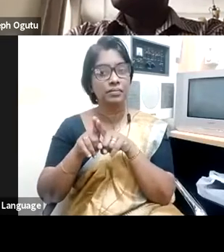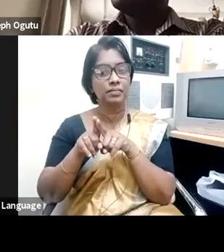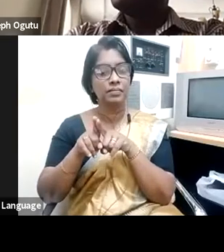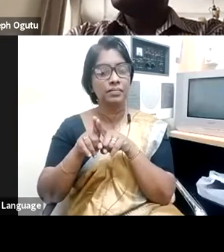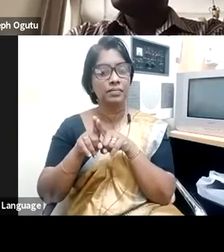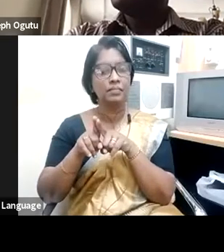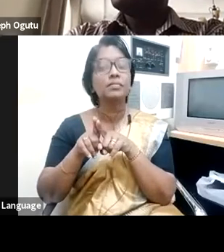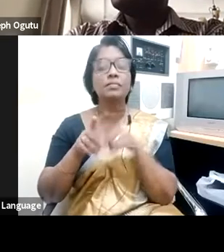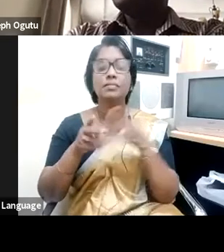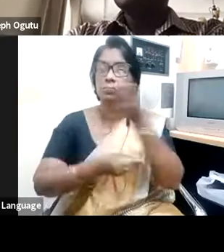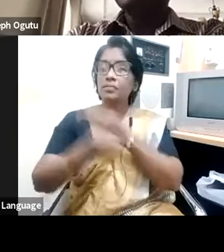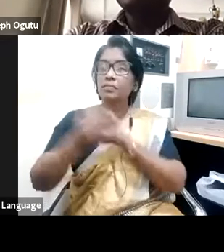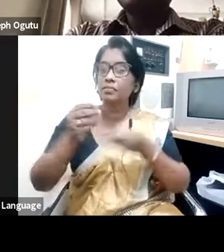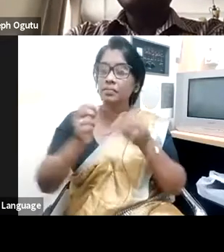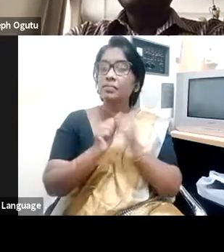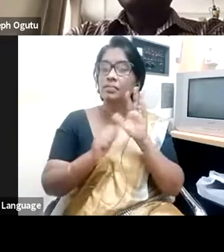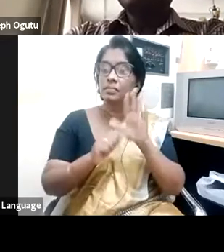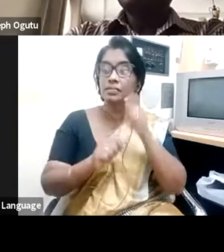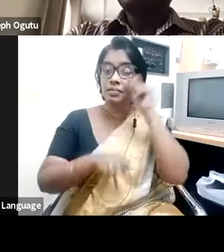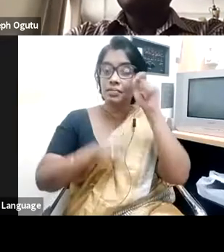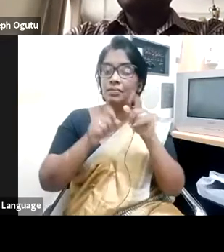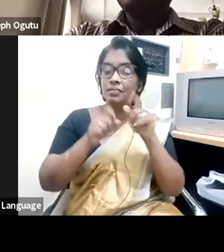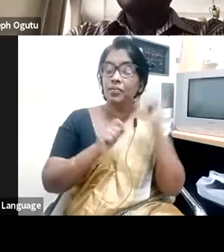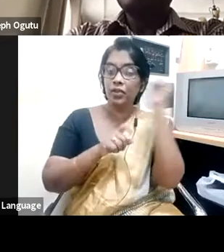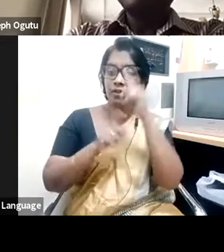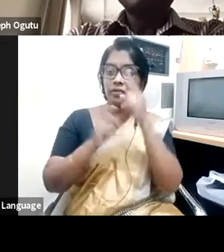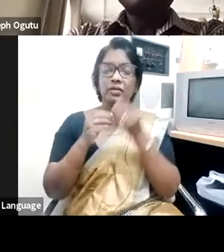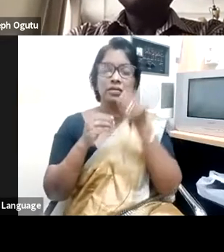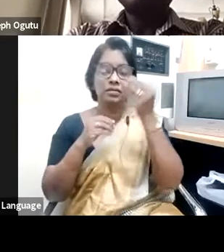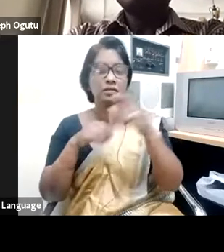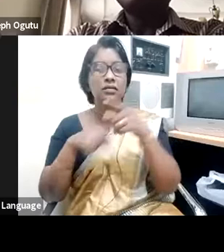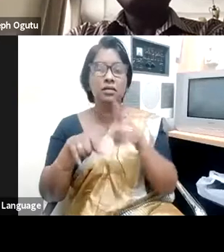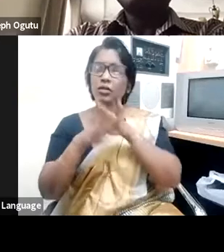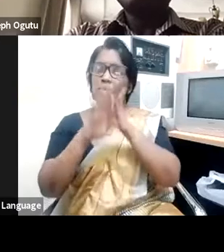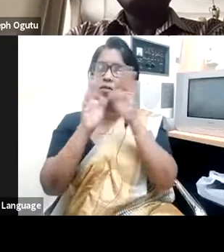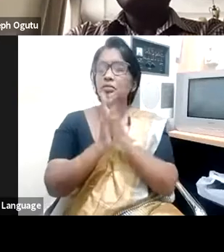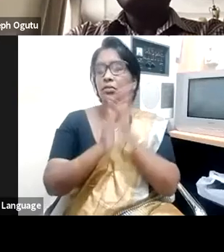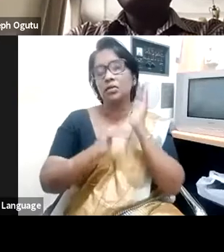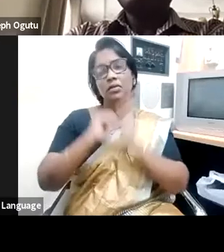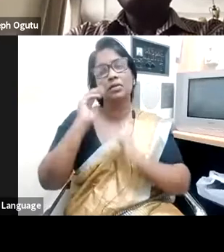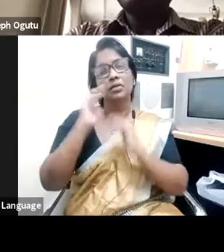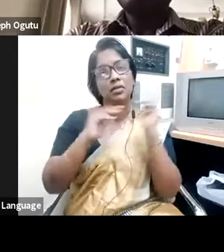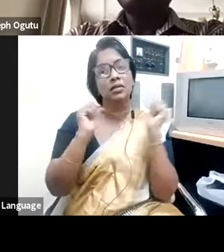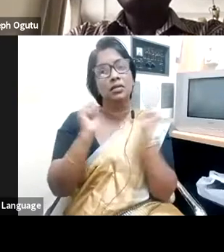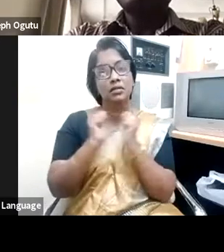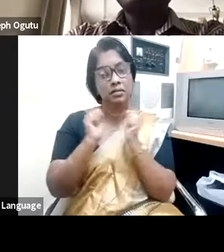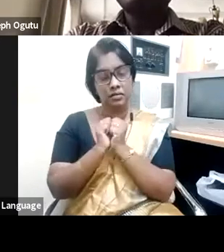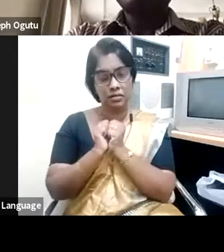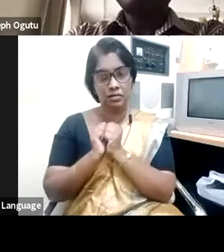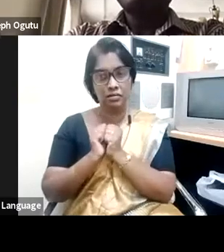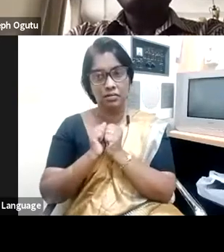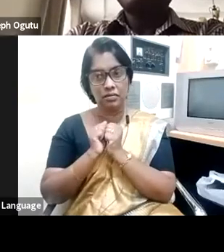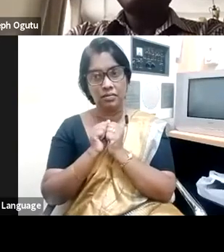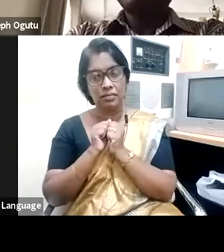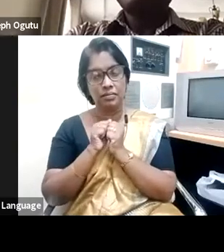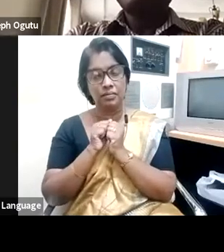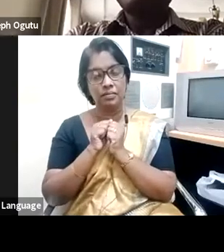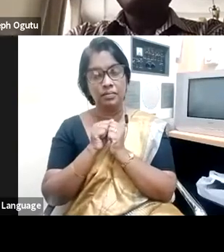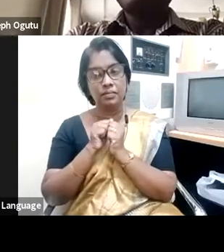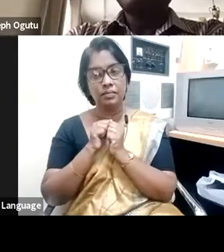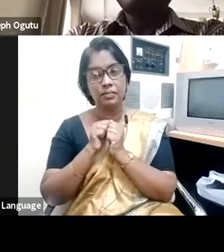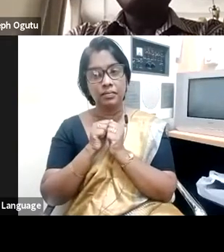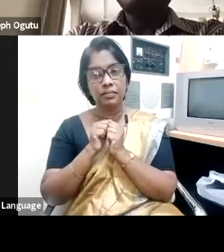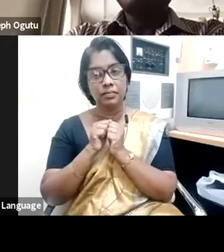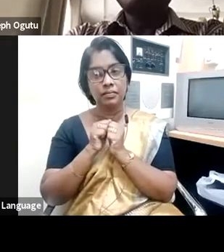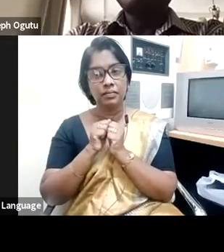solutions. What could feel more natural and normal for a woman? As she goes through menstruation days or through menopause